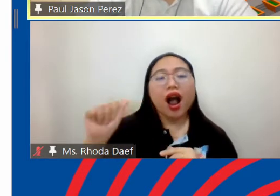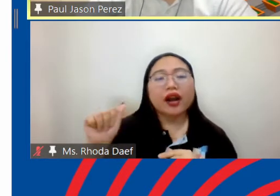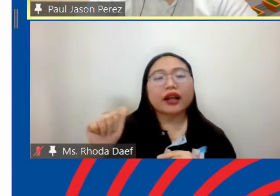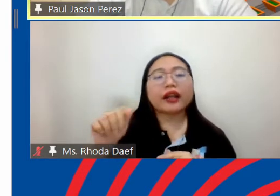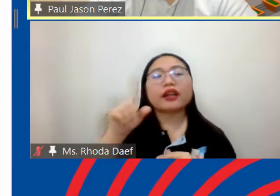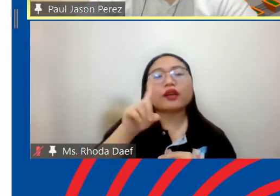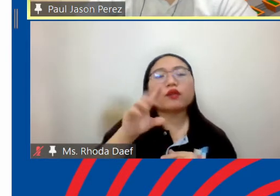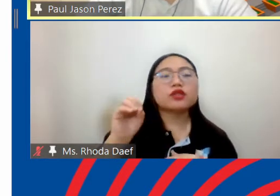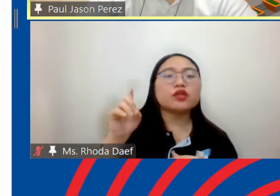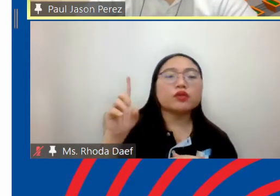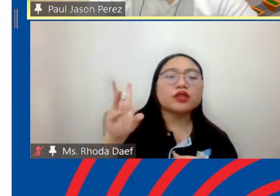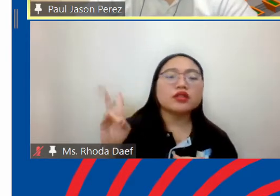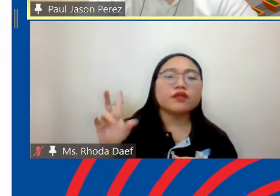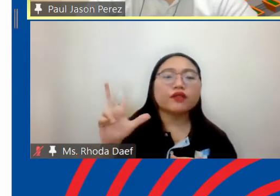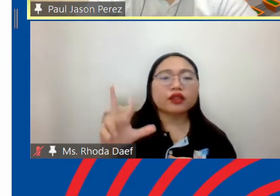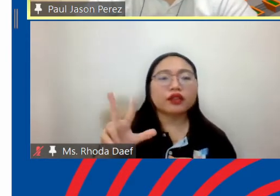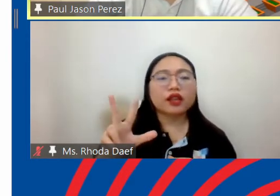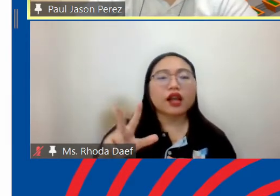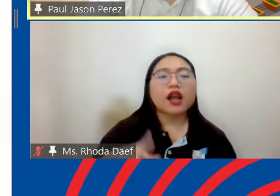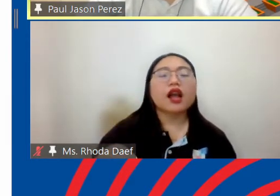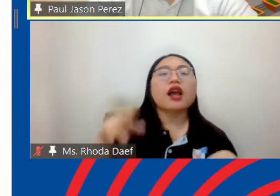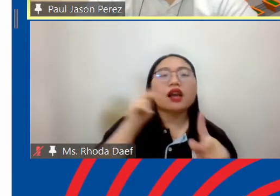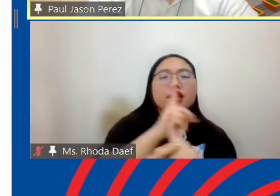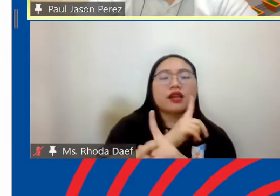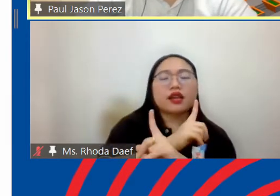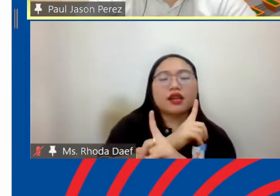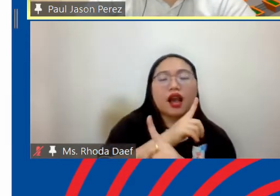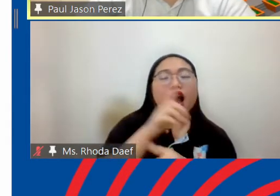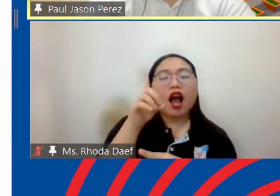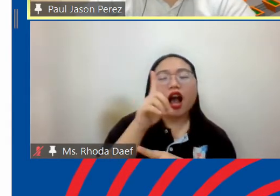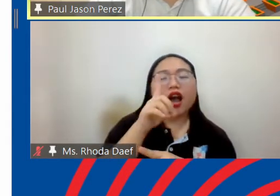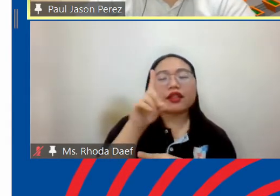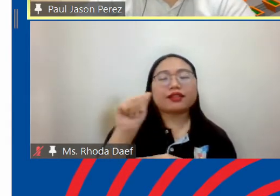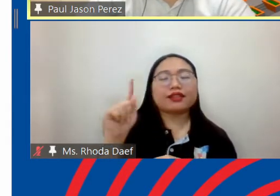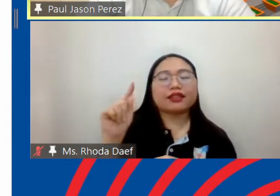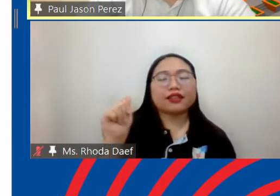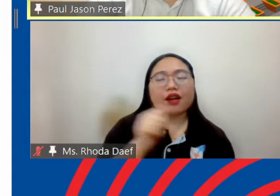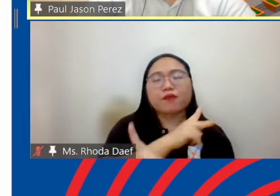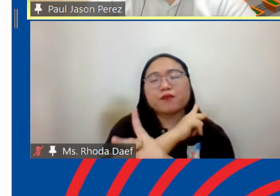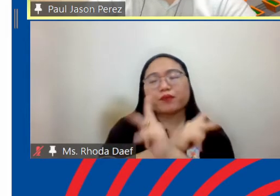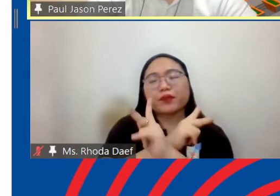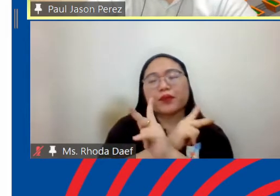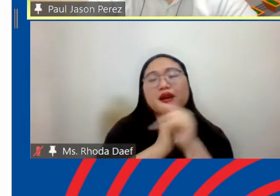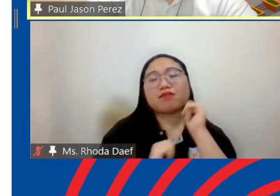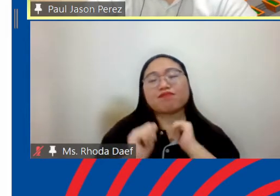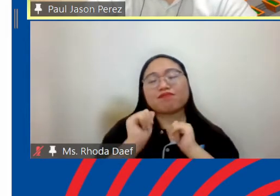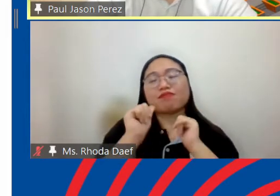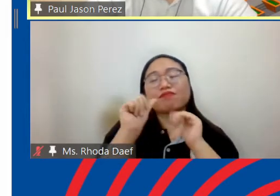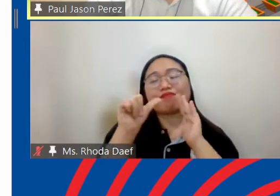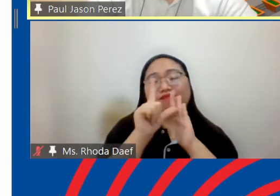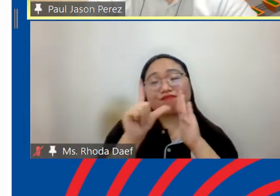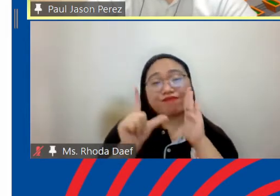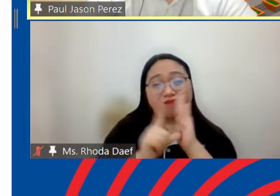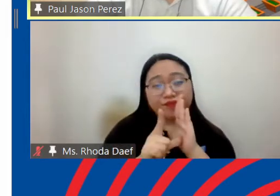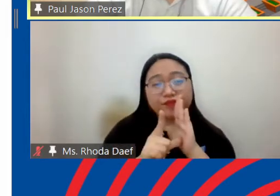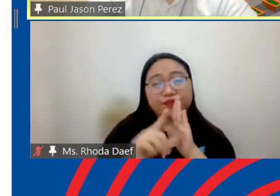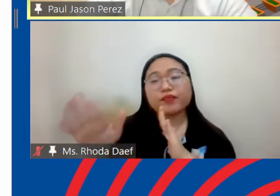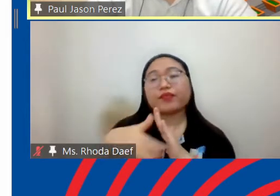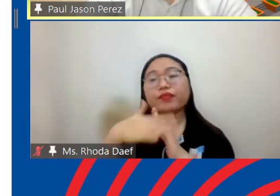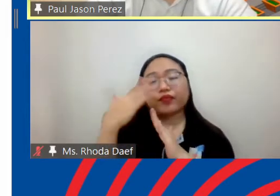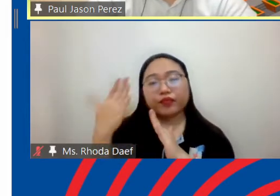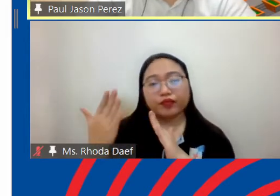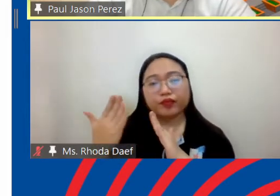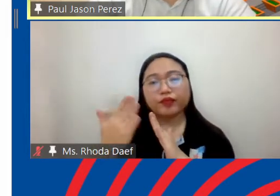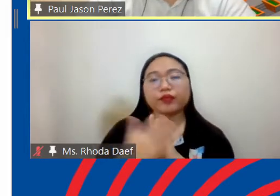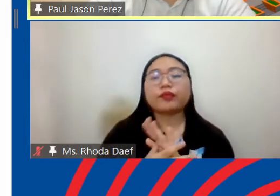or also known as the Data Protection Act of 2012. And in Section 16, under the rights of the data